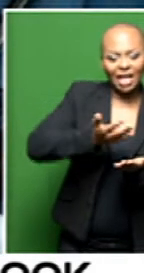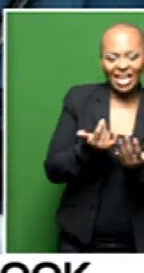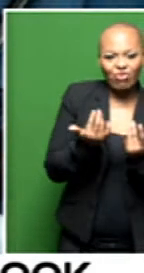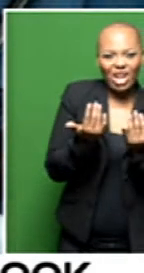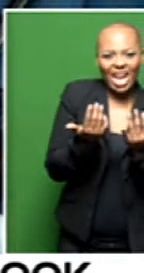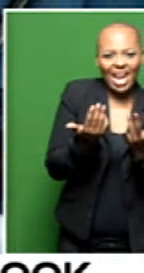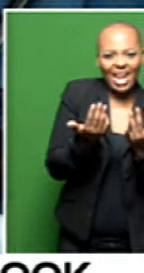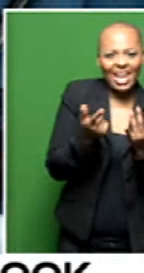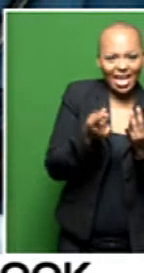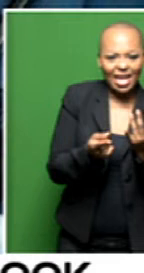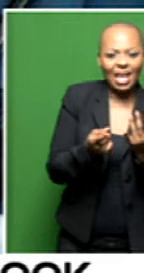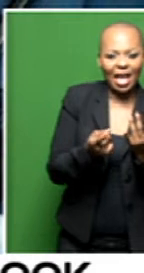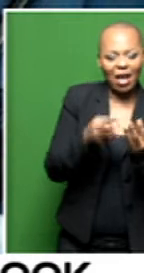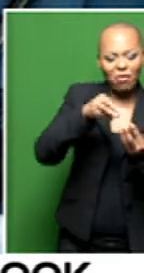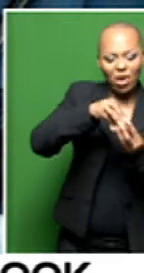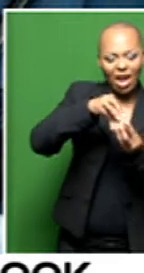bean biryani, and there's